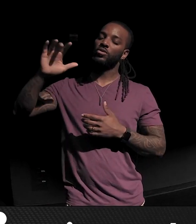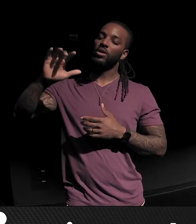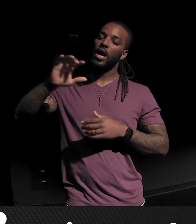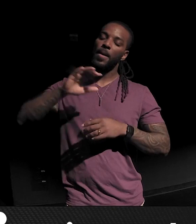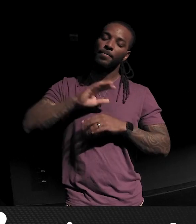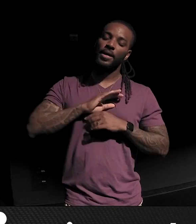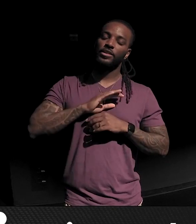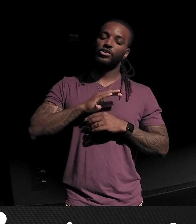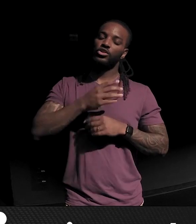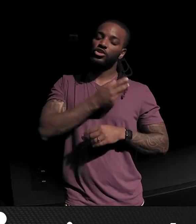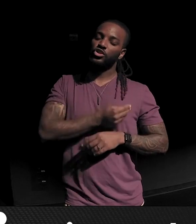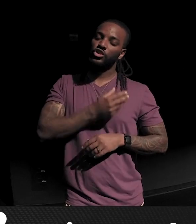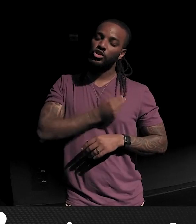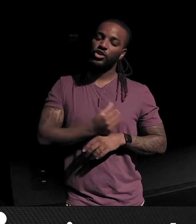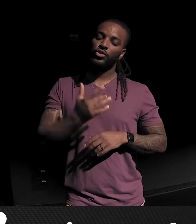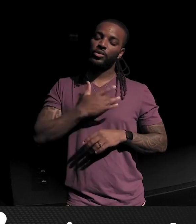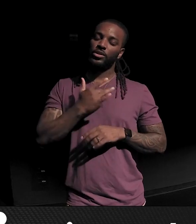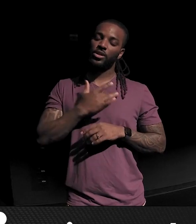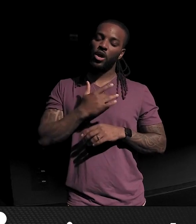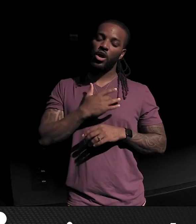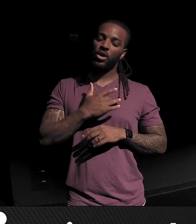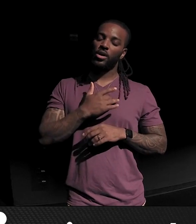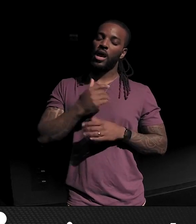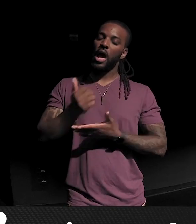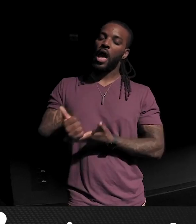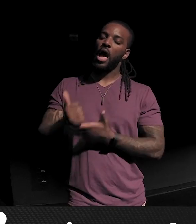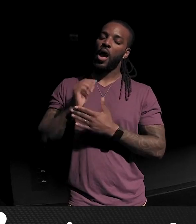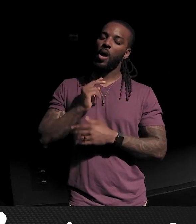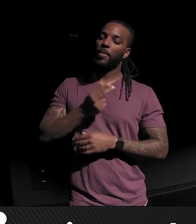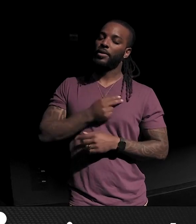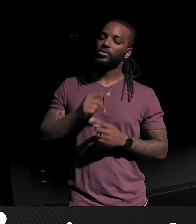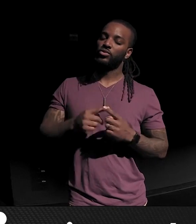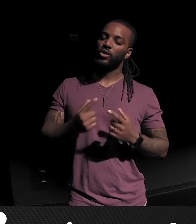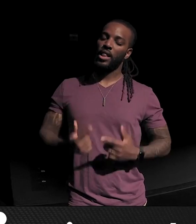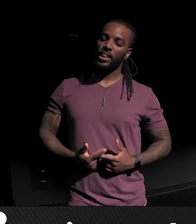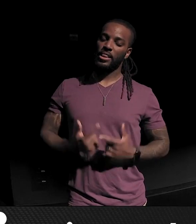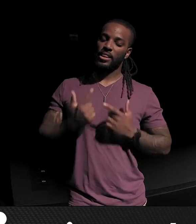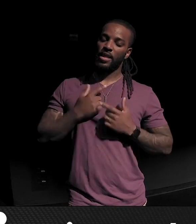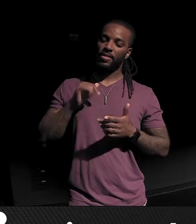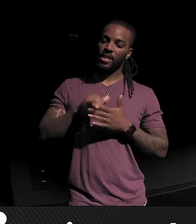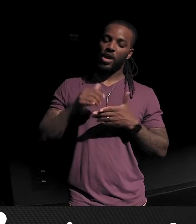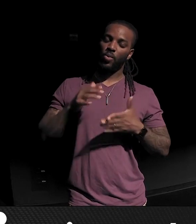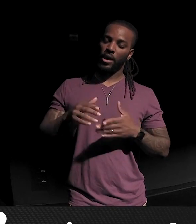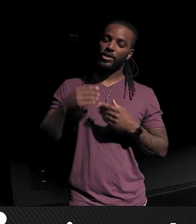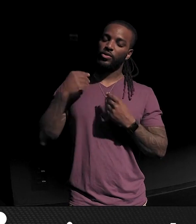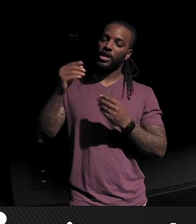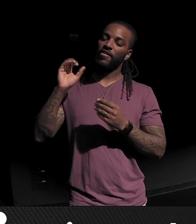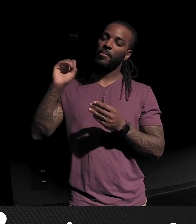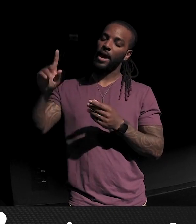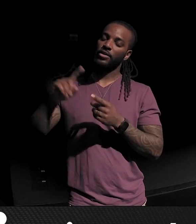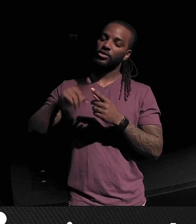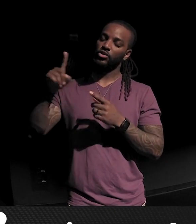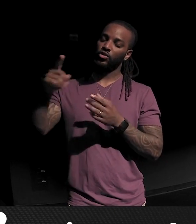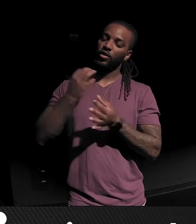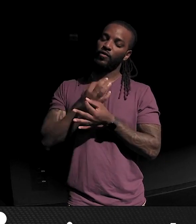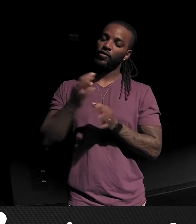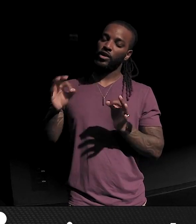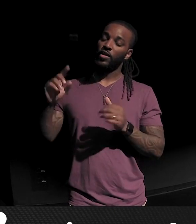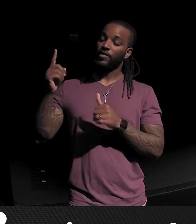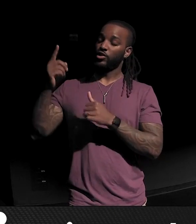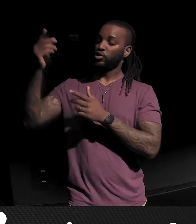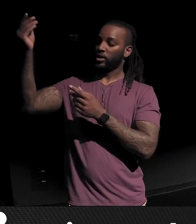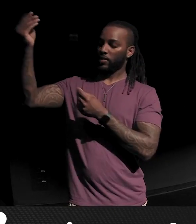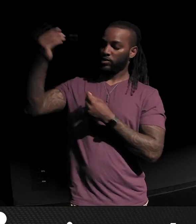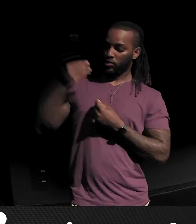heart toward us. Help us, Holy Spirit, to live that way, to give back to you freely what you've first given to us, to